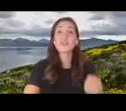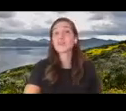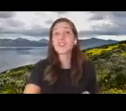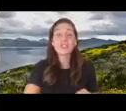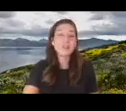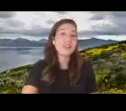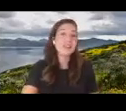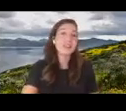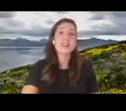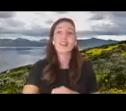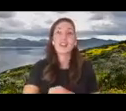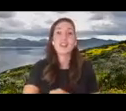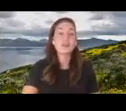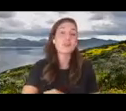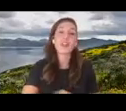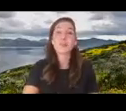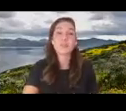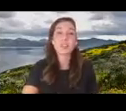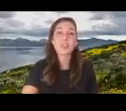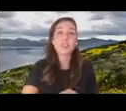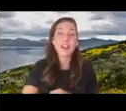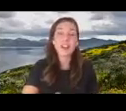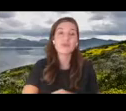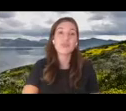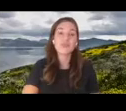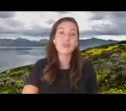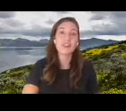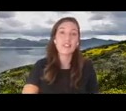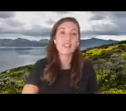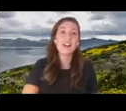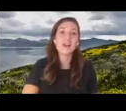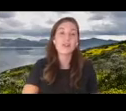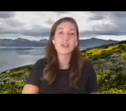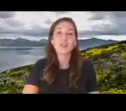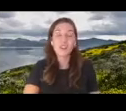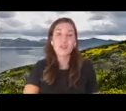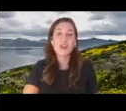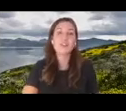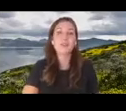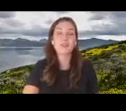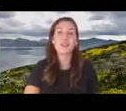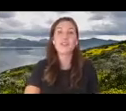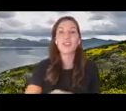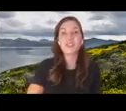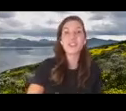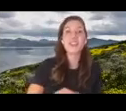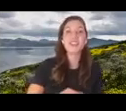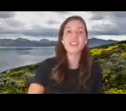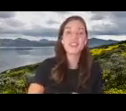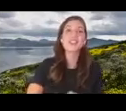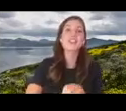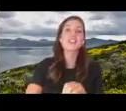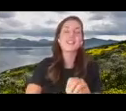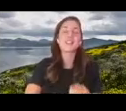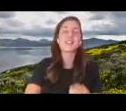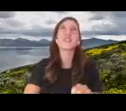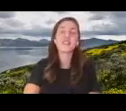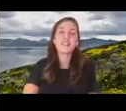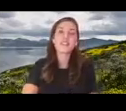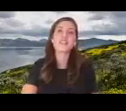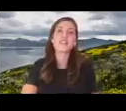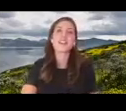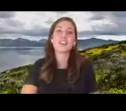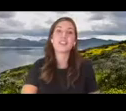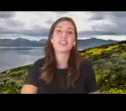is true even within areas where we're able to verify through GPS, like crosswalks between the Financial Inclusion